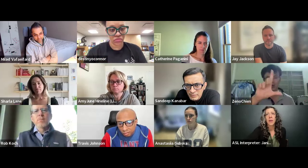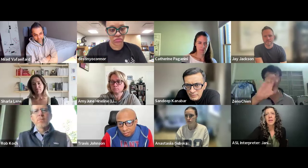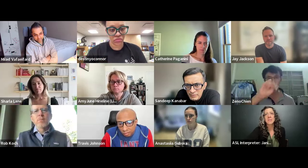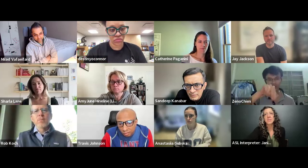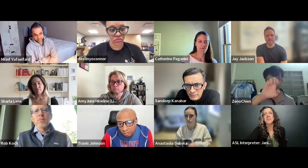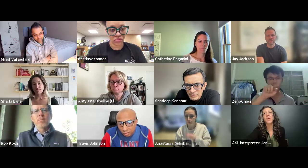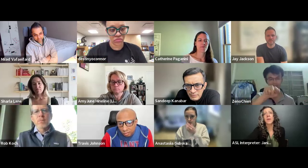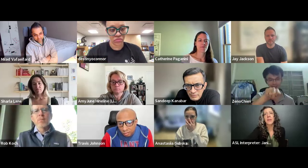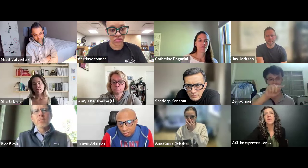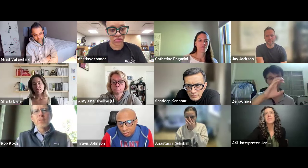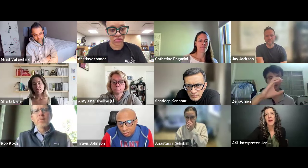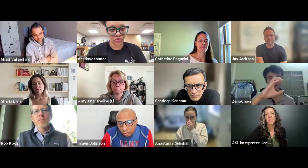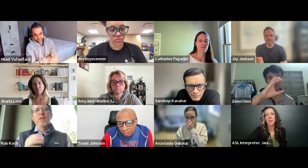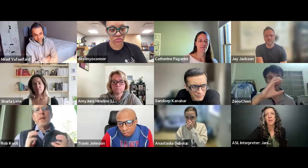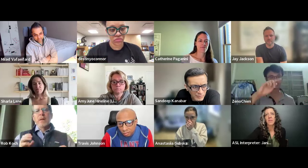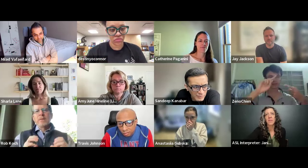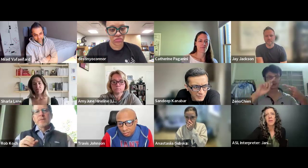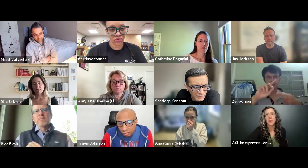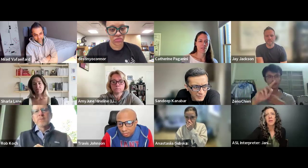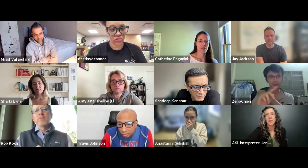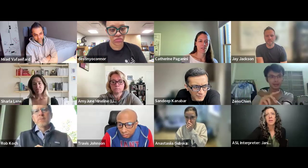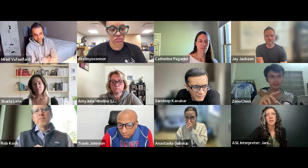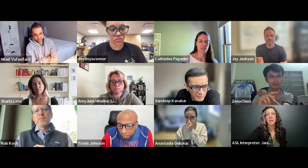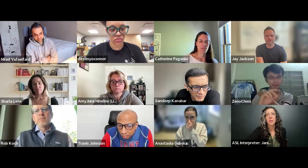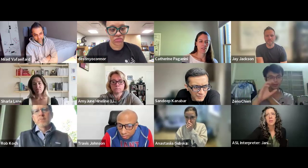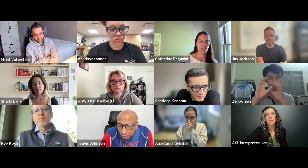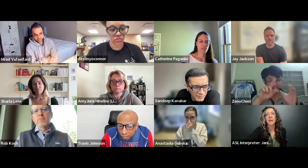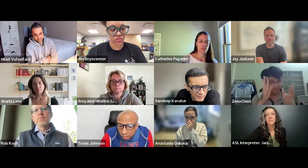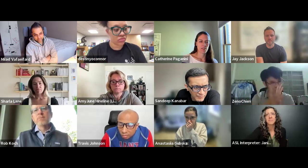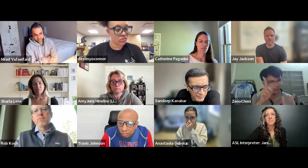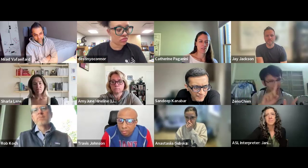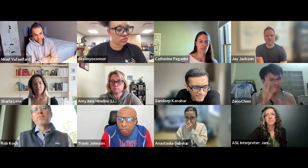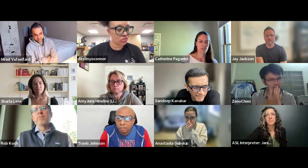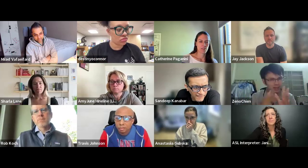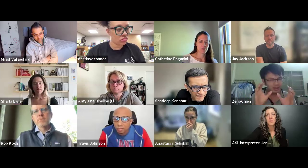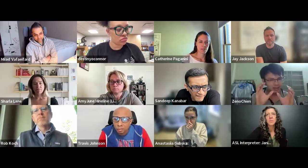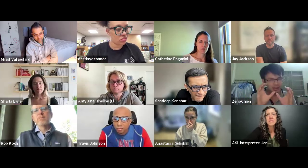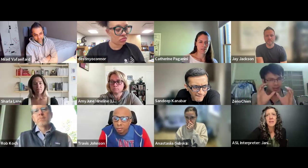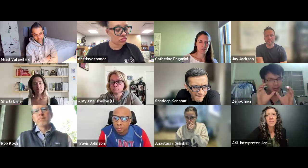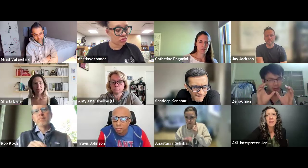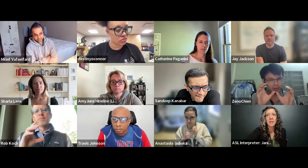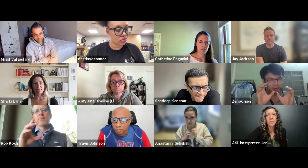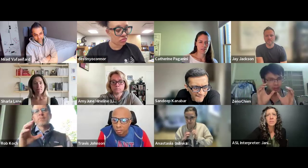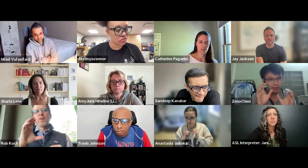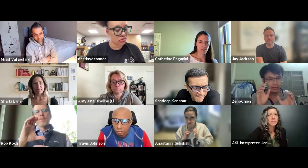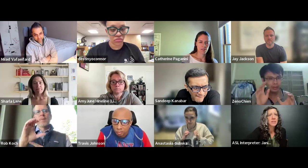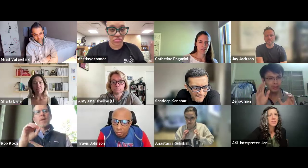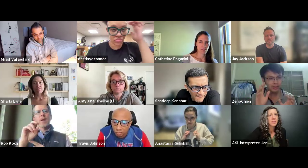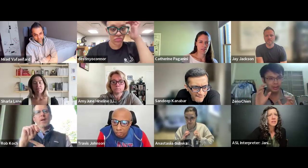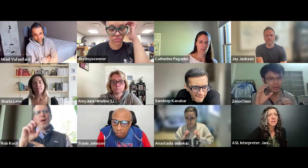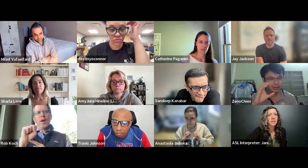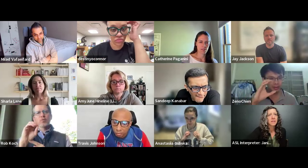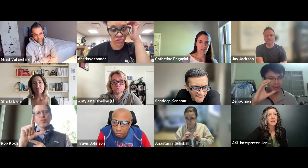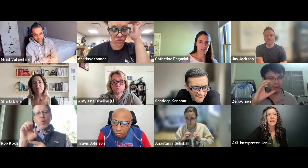or, and Zino says, oh, okay, yeah, I'm working on the, that. Mm-hmm. What was the sign for that again? What did you just